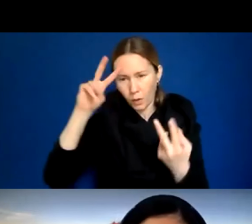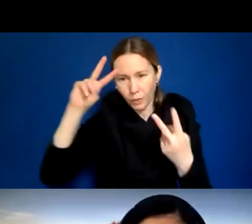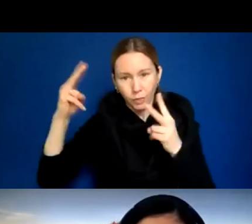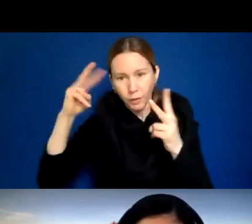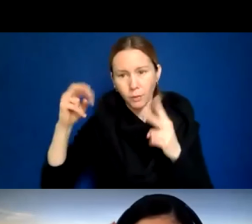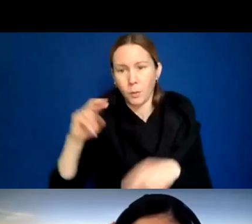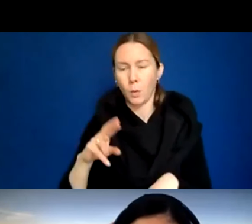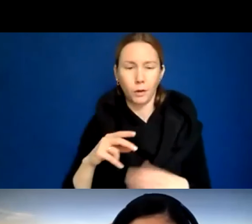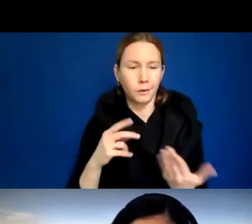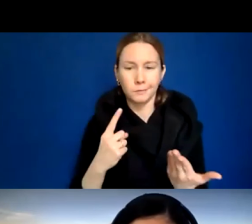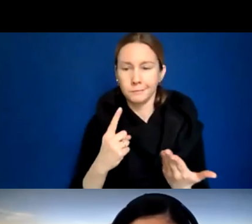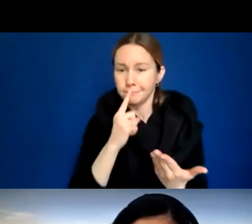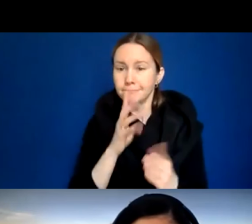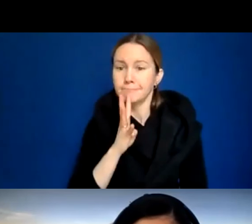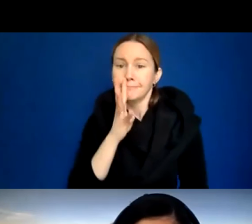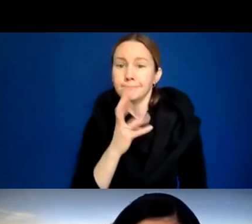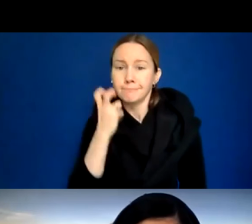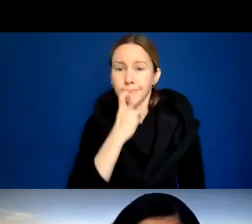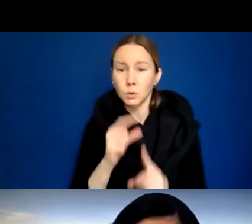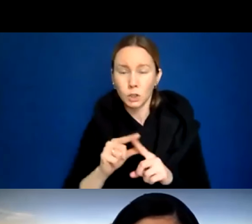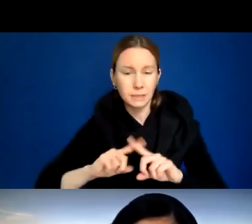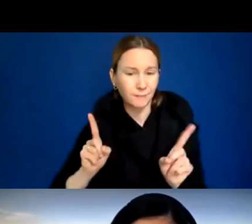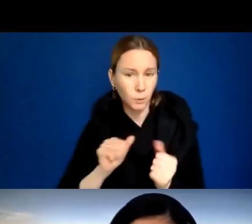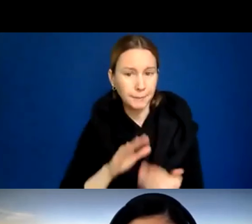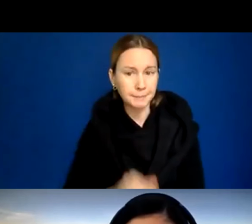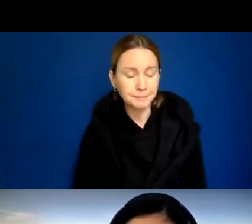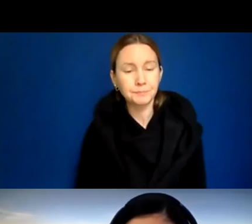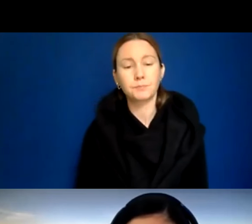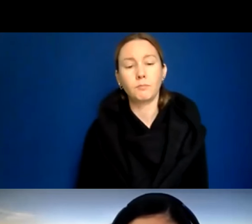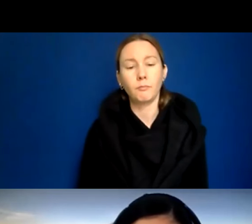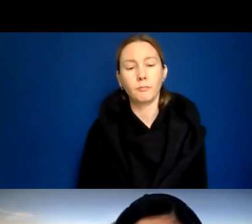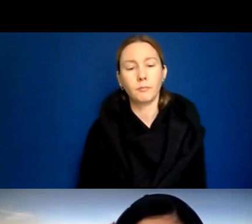And they can also have difficulty with comprehension.